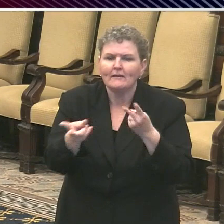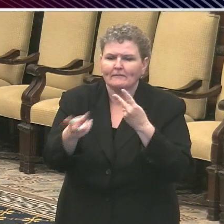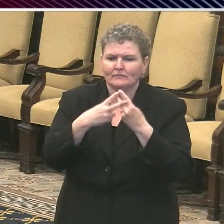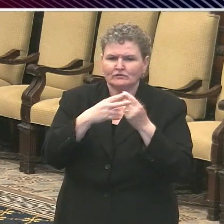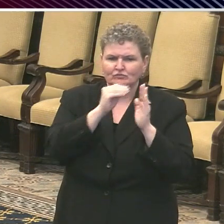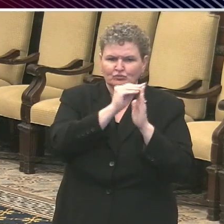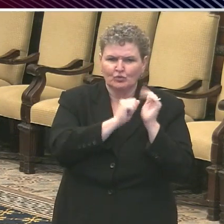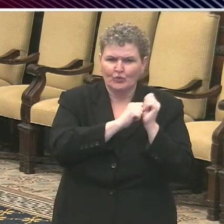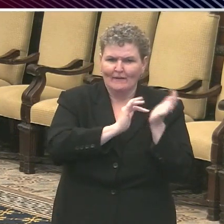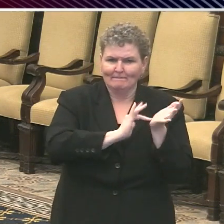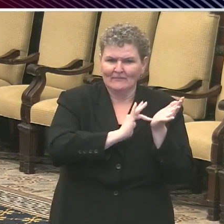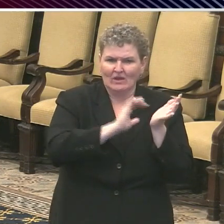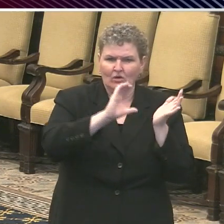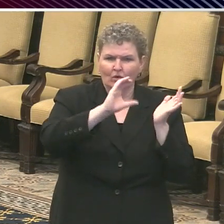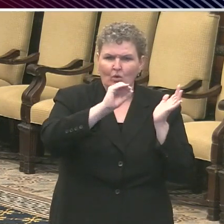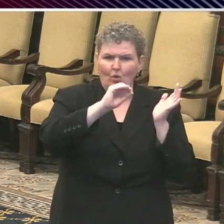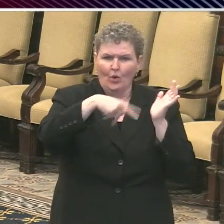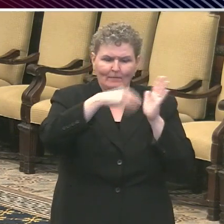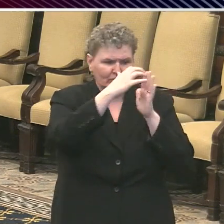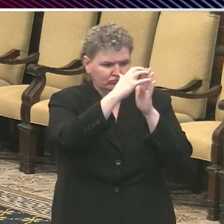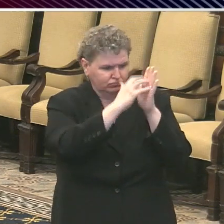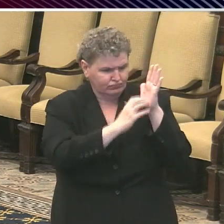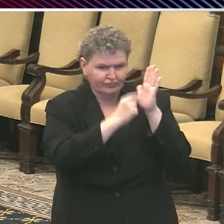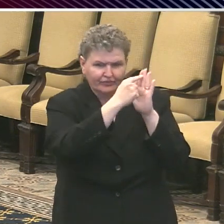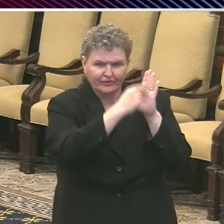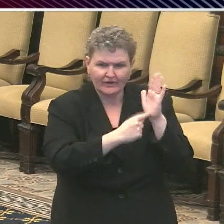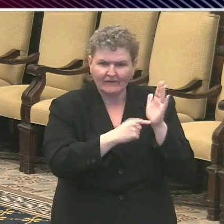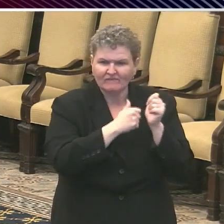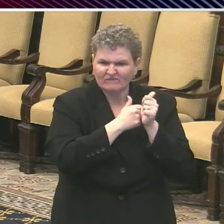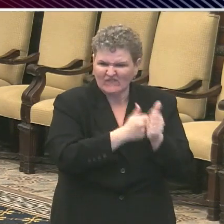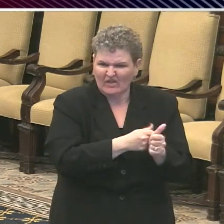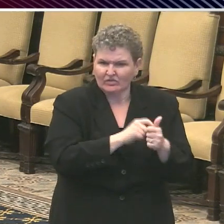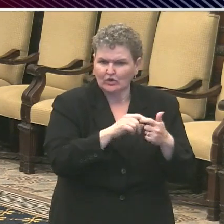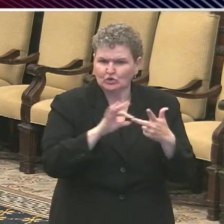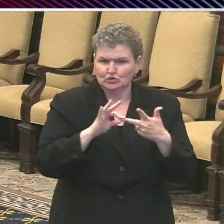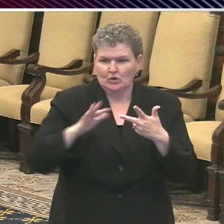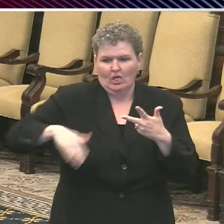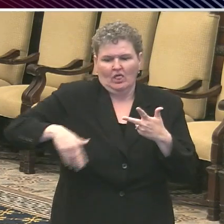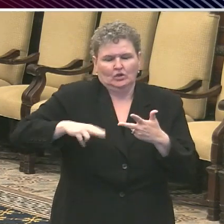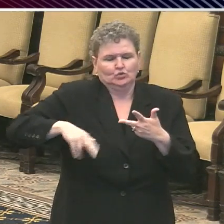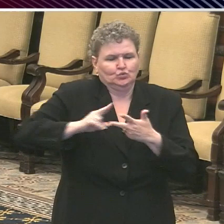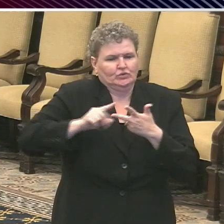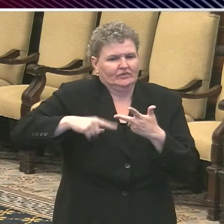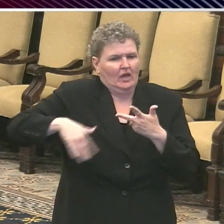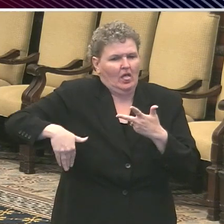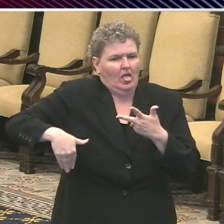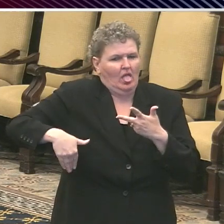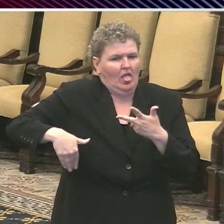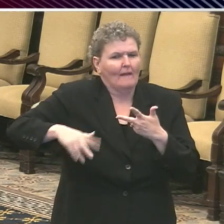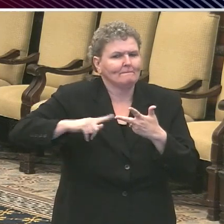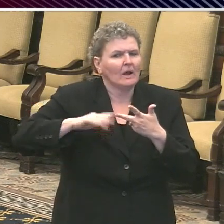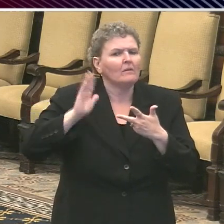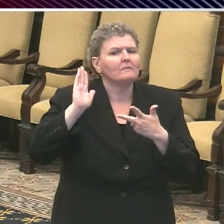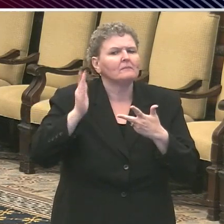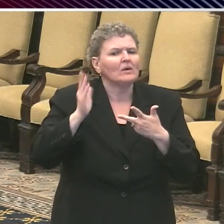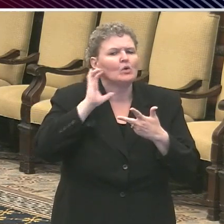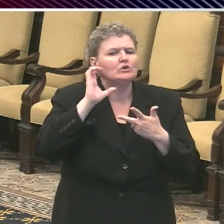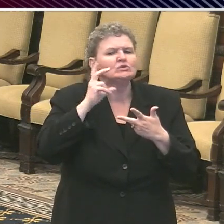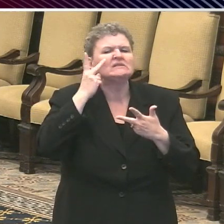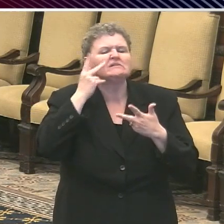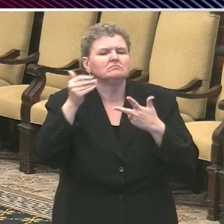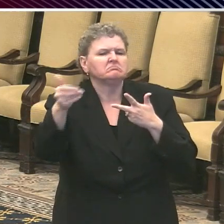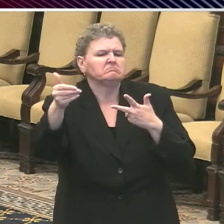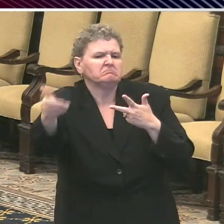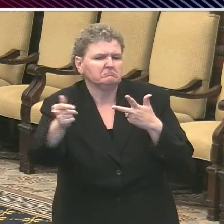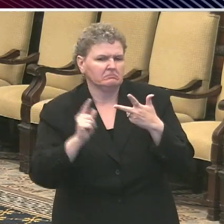contact tracing as well. We have not used them for that purpose yet, but we may use them for that purpose in the future. What's happening right now with